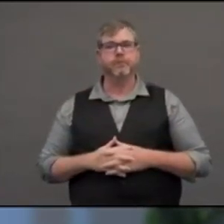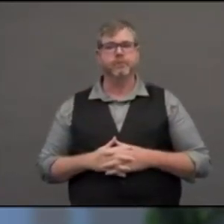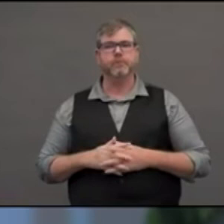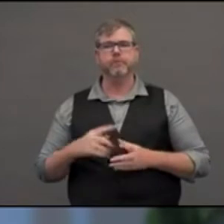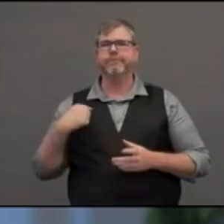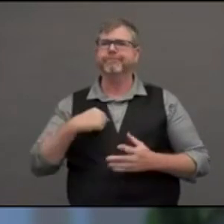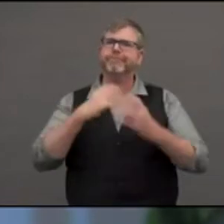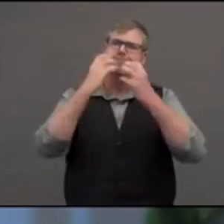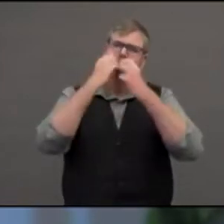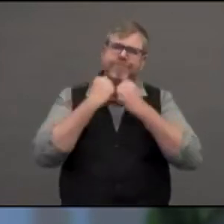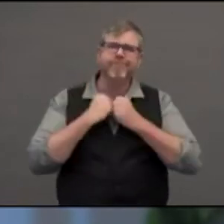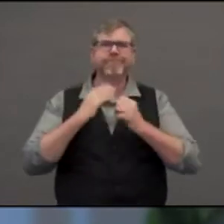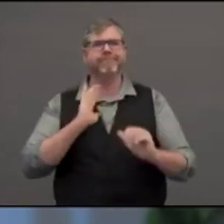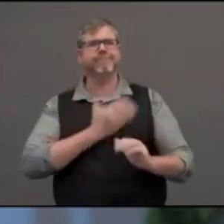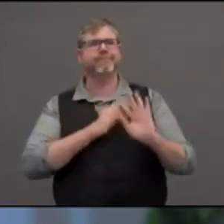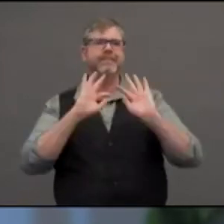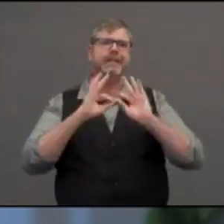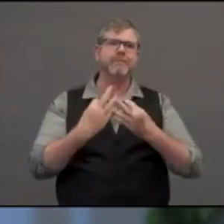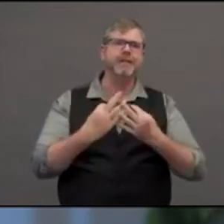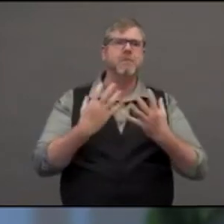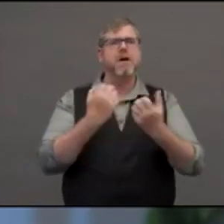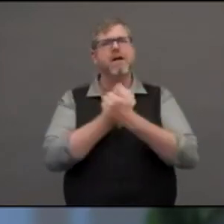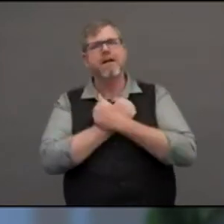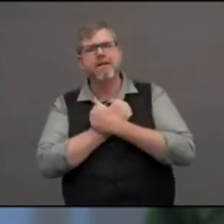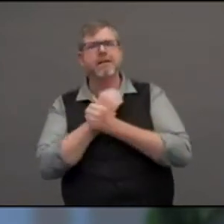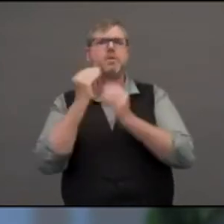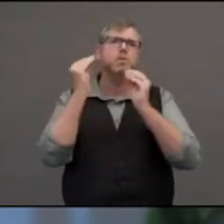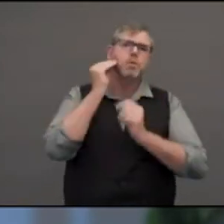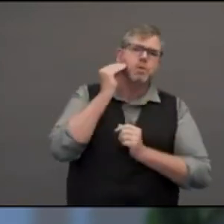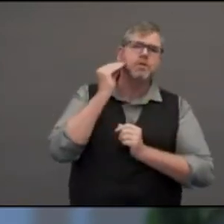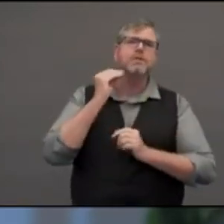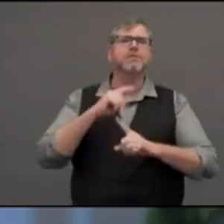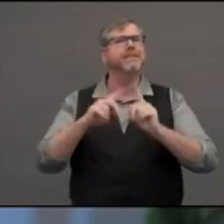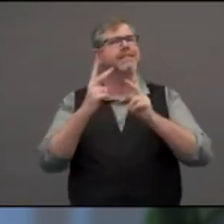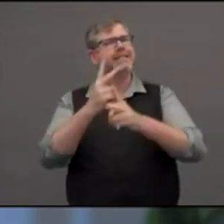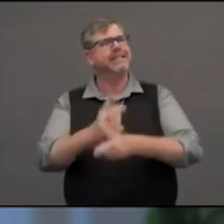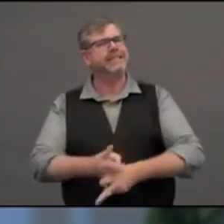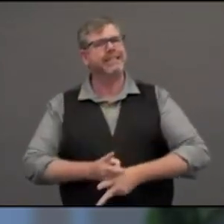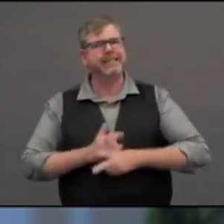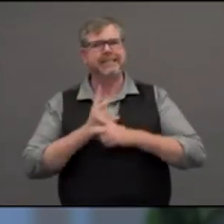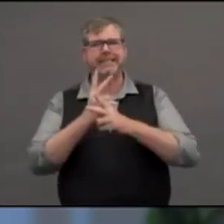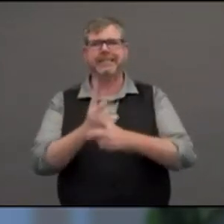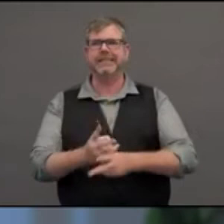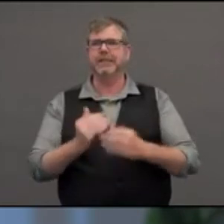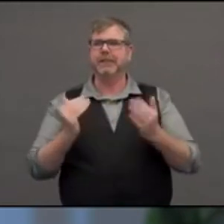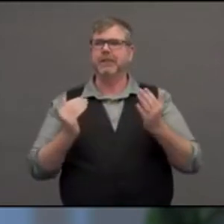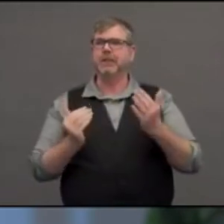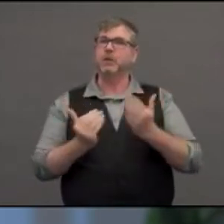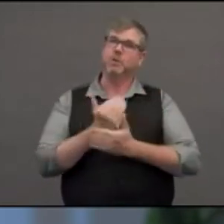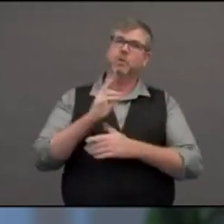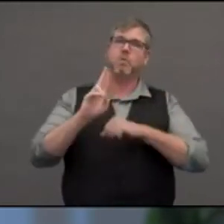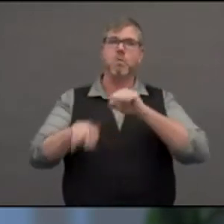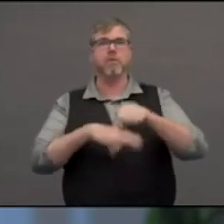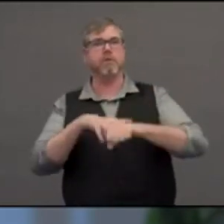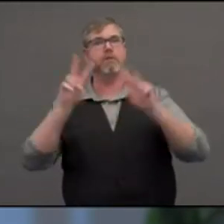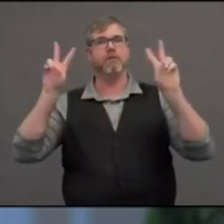them and kiss them, in those cases, we really have to be careful. The new normal is we don't run over to our grandpa anymore